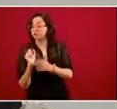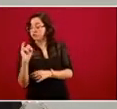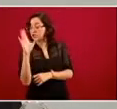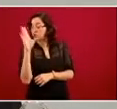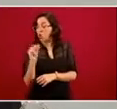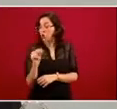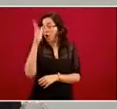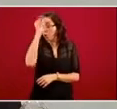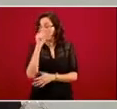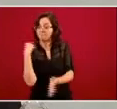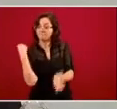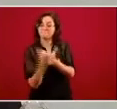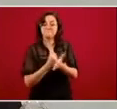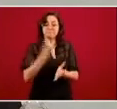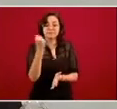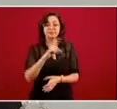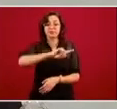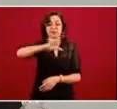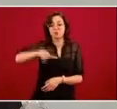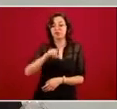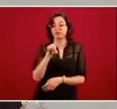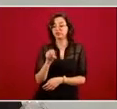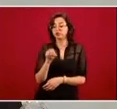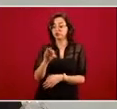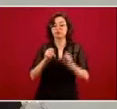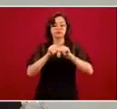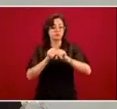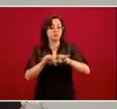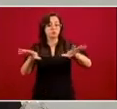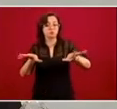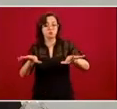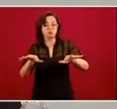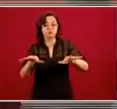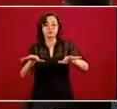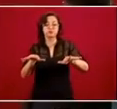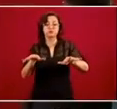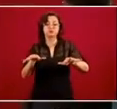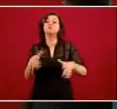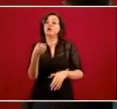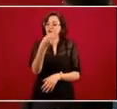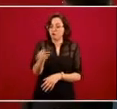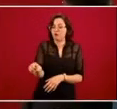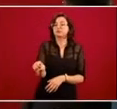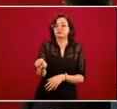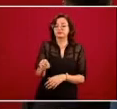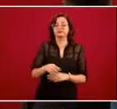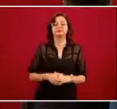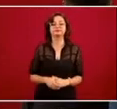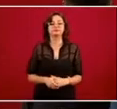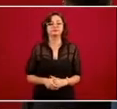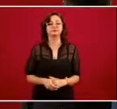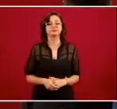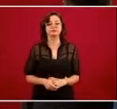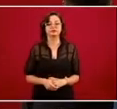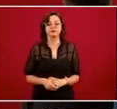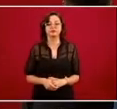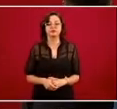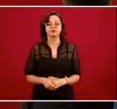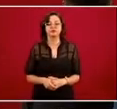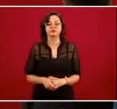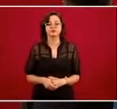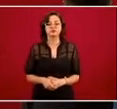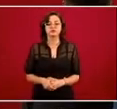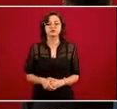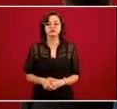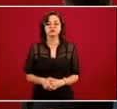according to the law, of course. This has to be approved by the council and then published on